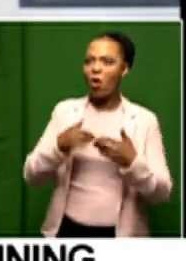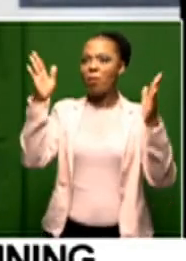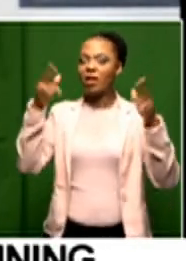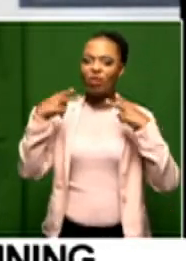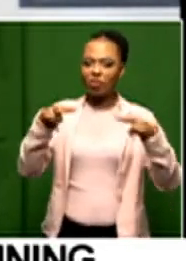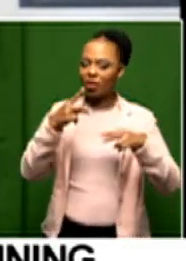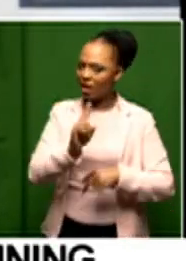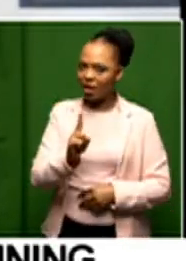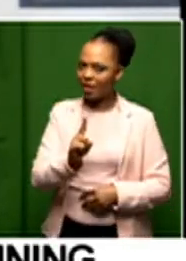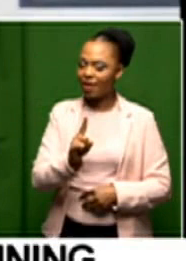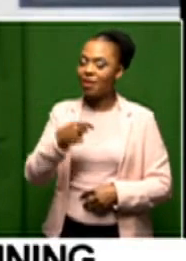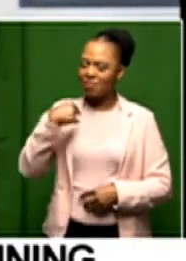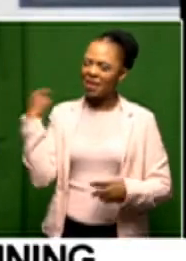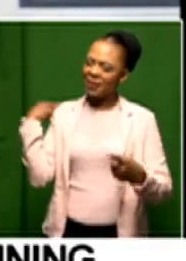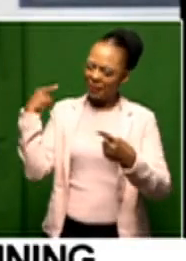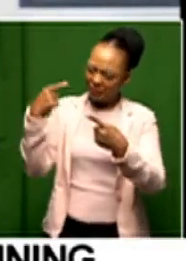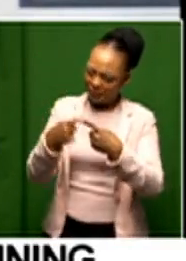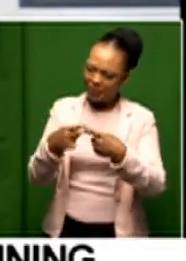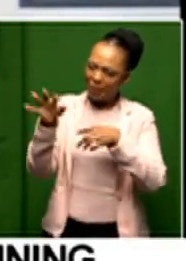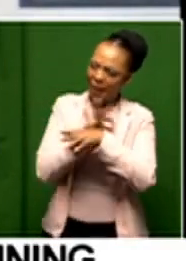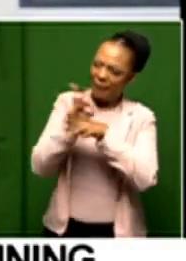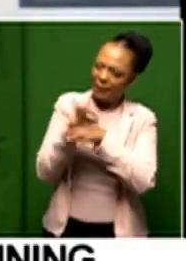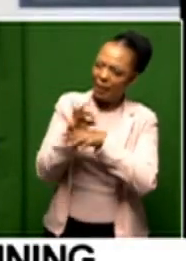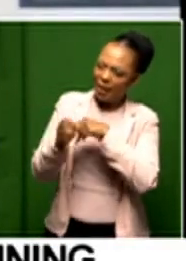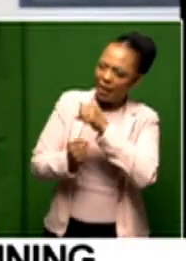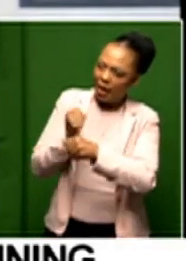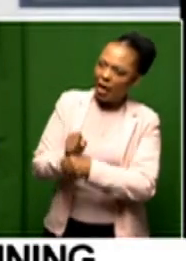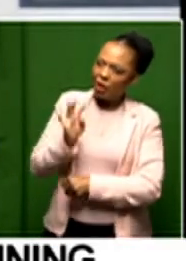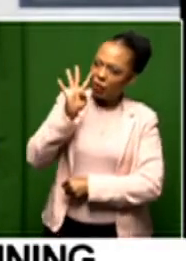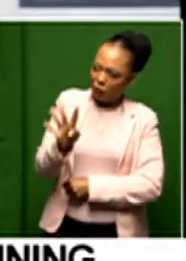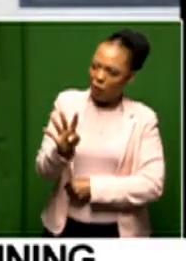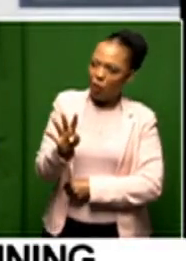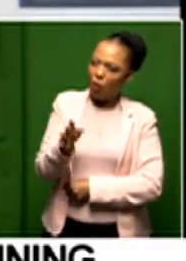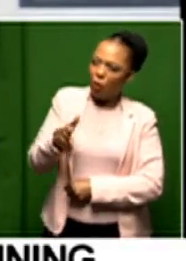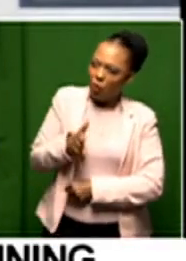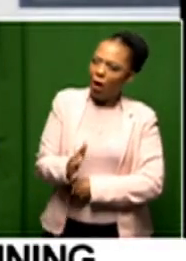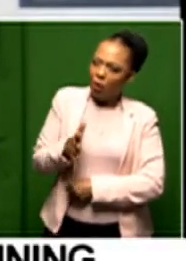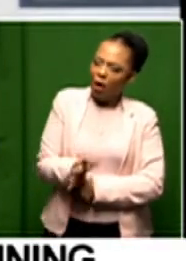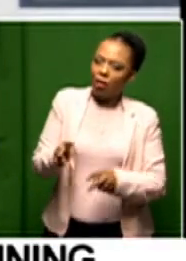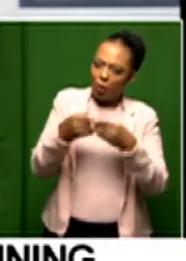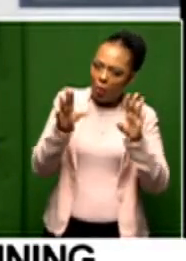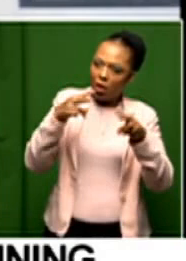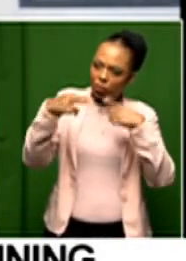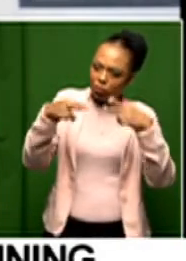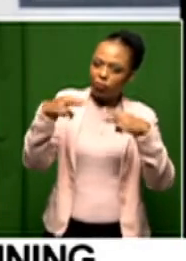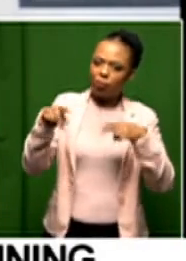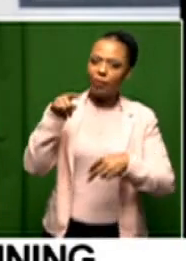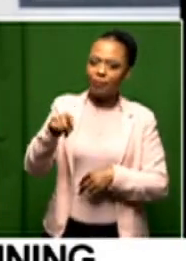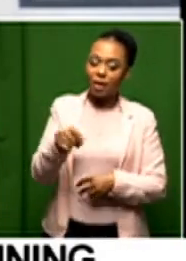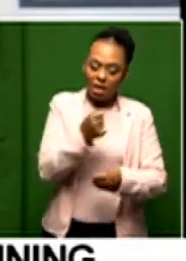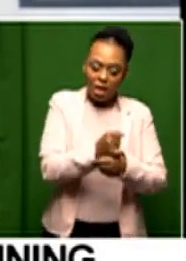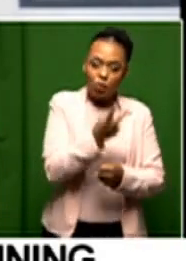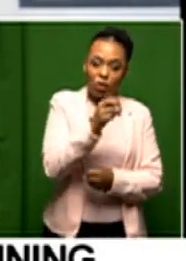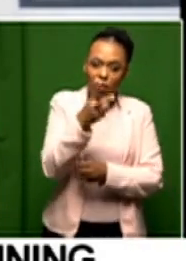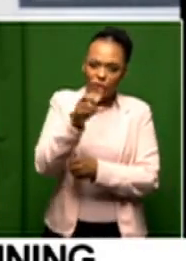long time. In fact, to be specific, it's been 4 years in the planning. And 2020 has always been earmarked for us